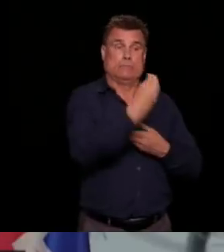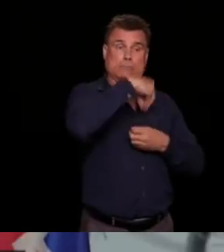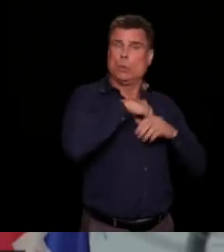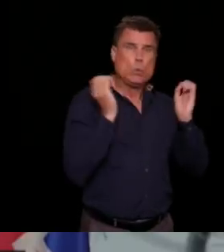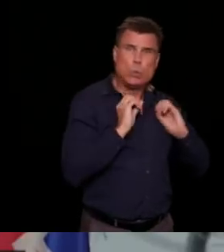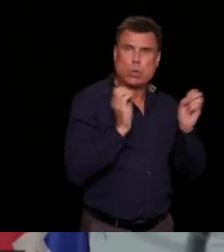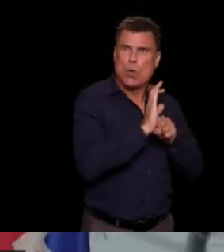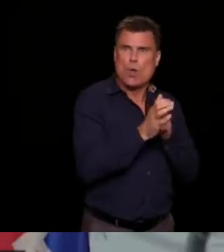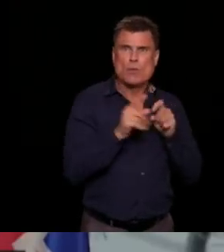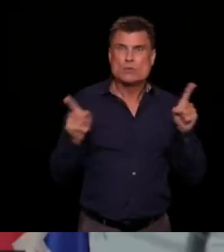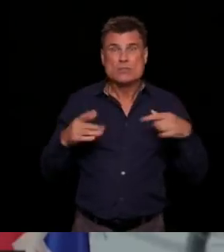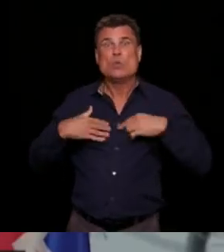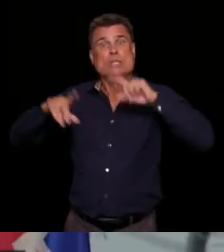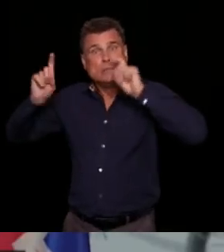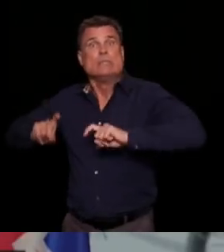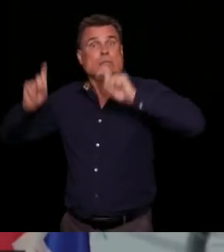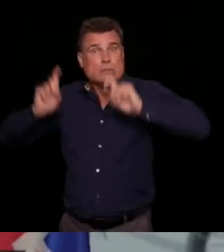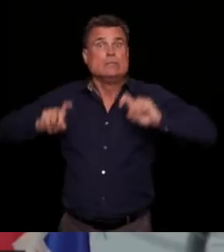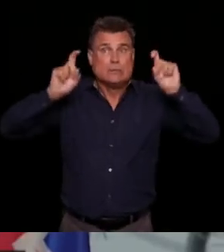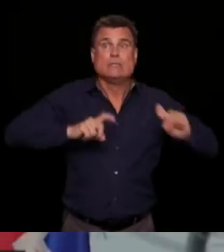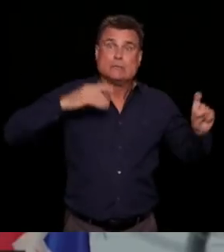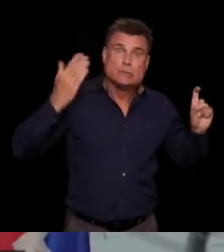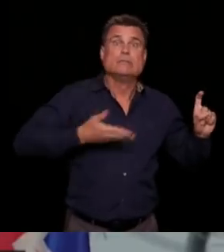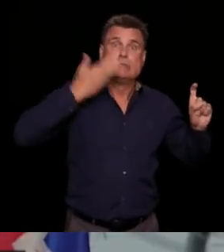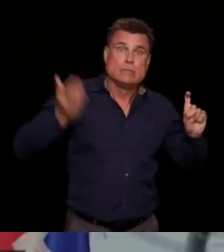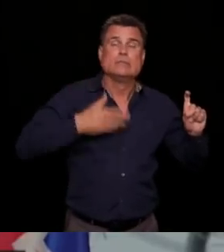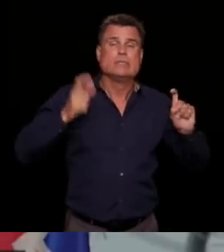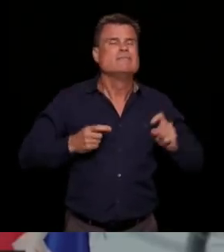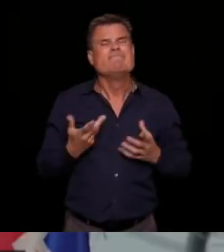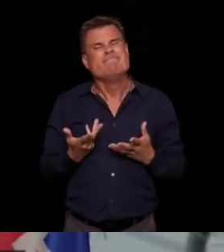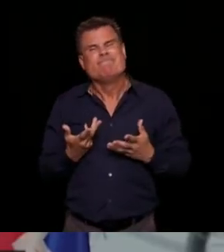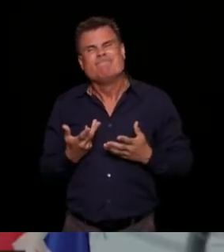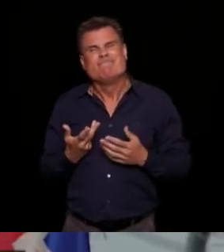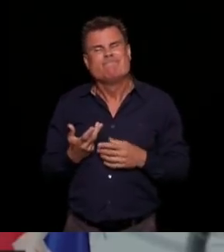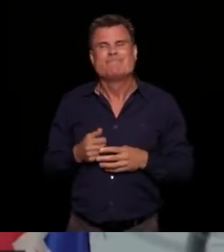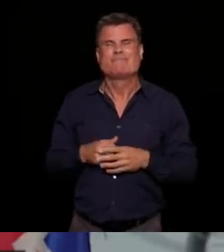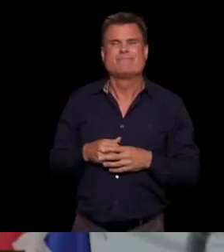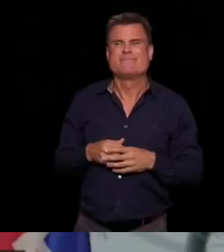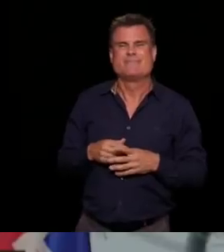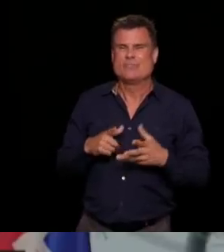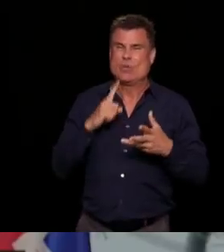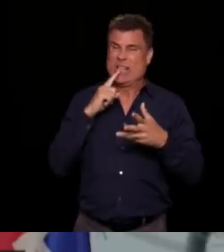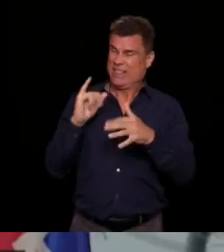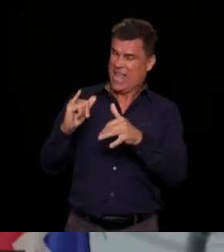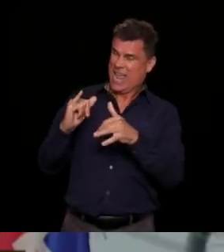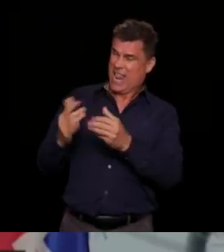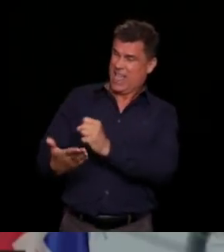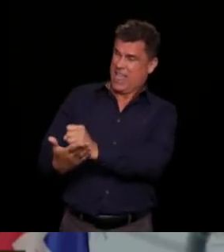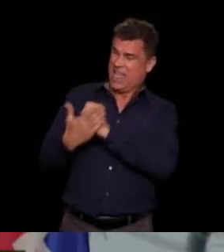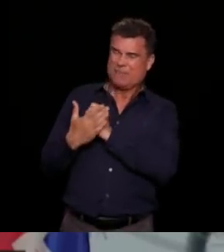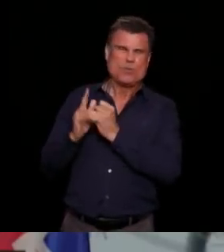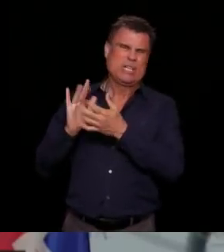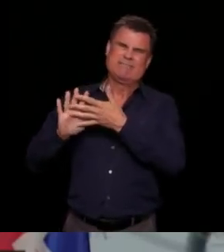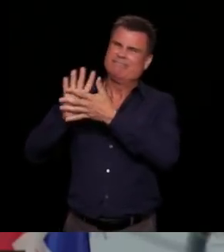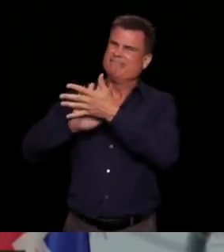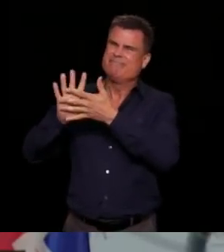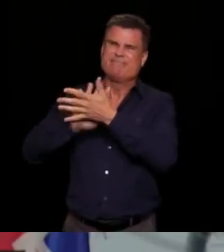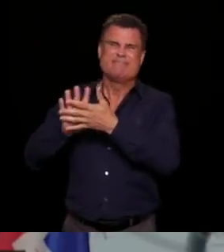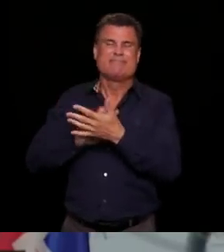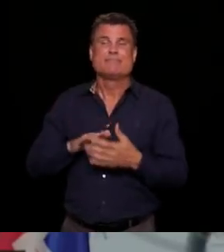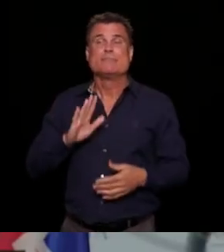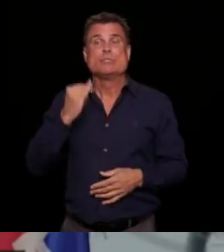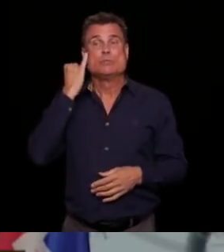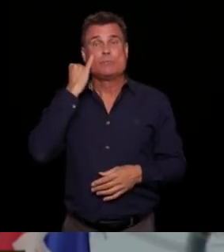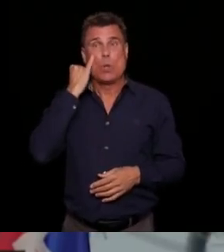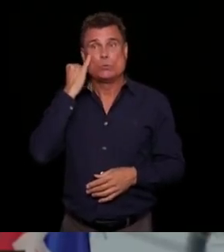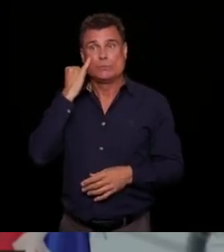in testing that is associated, that is in people who don't have symptoms. So basically what you find is that neither a positive test nor a negative test tells